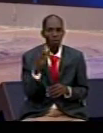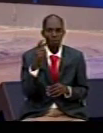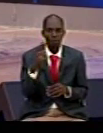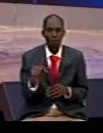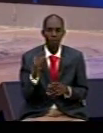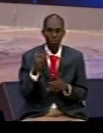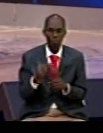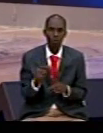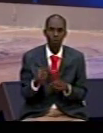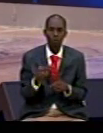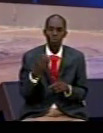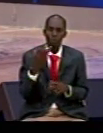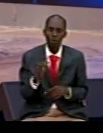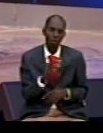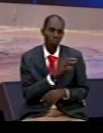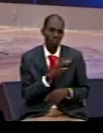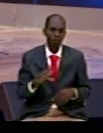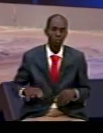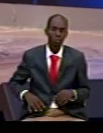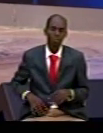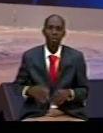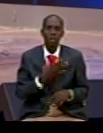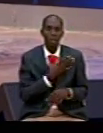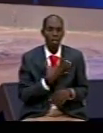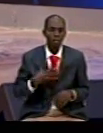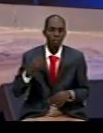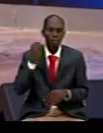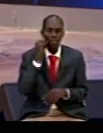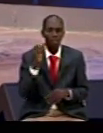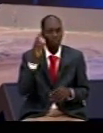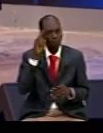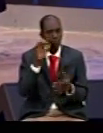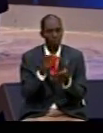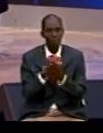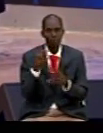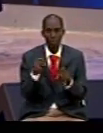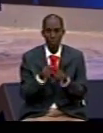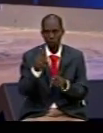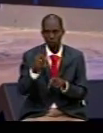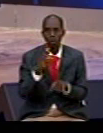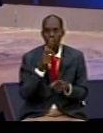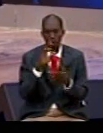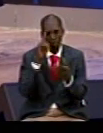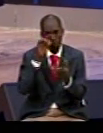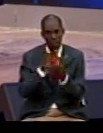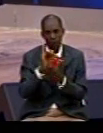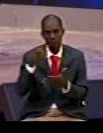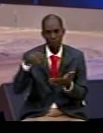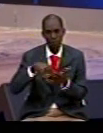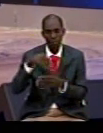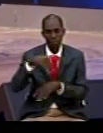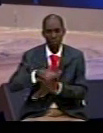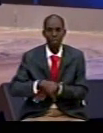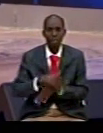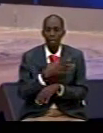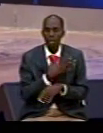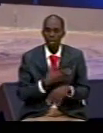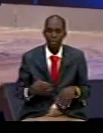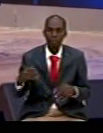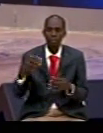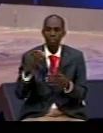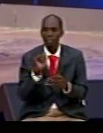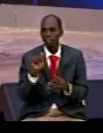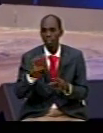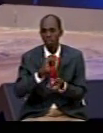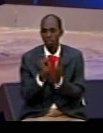Word, heard of Christ, and she believed like you're believing tonight. And a change took